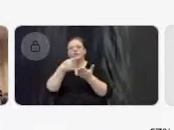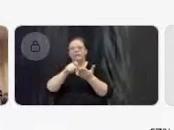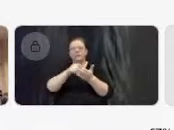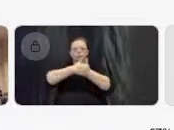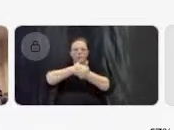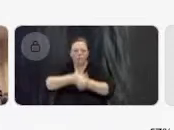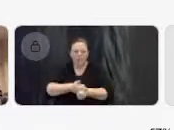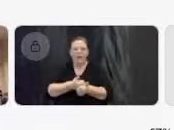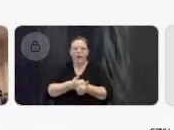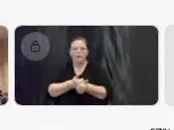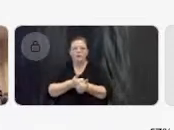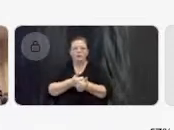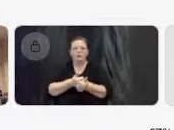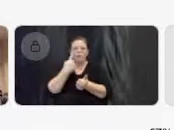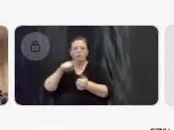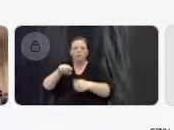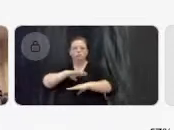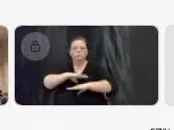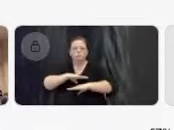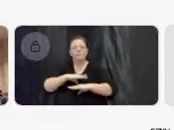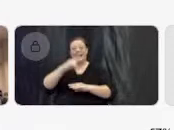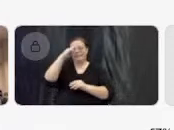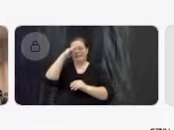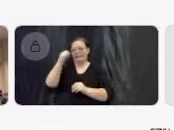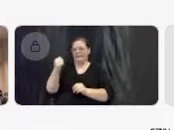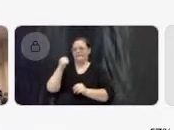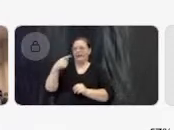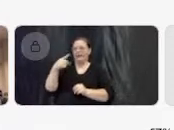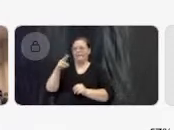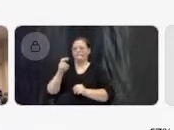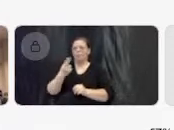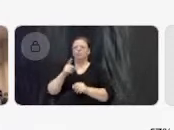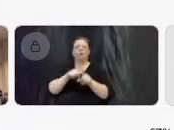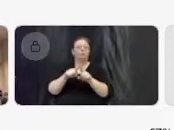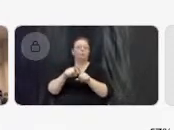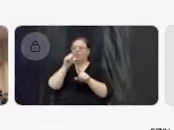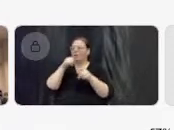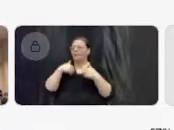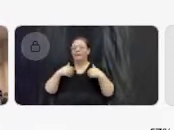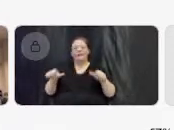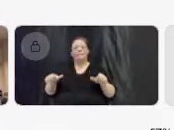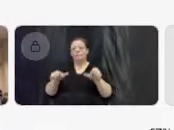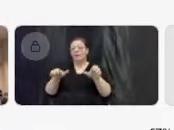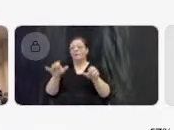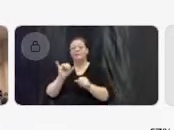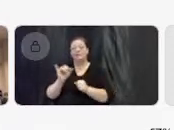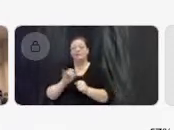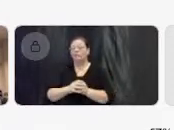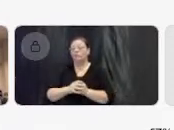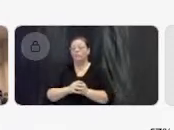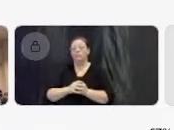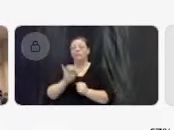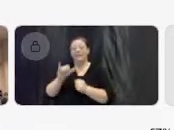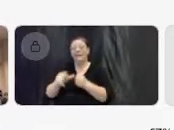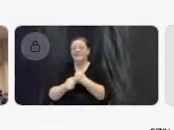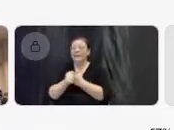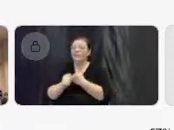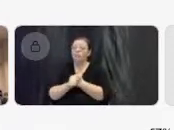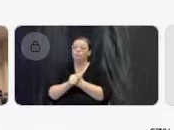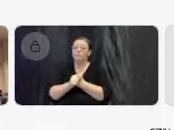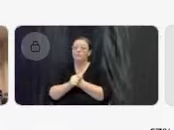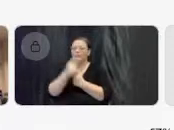comply with. And I do believe the back porch also has no railings on it either, which is dangerous